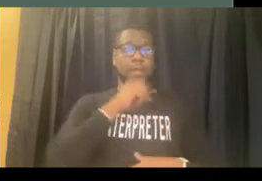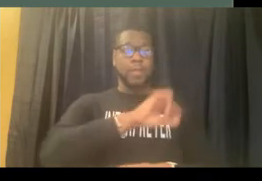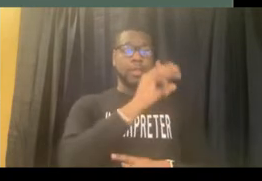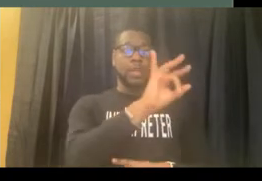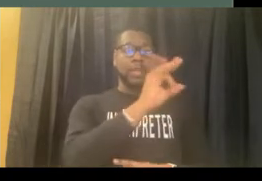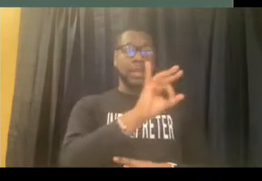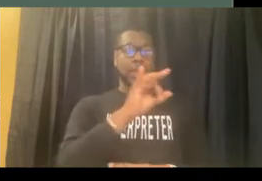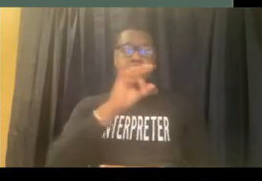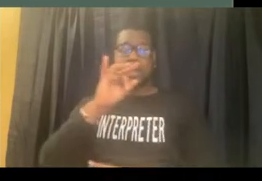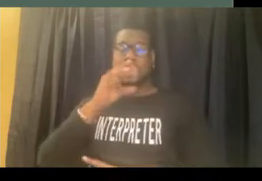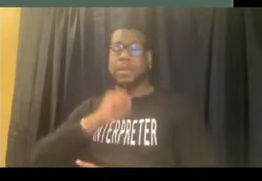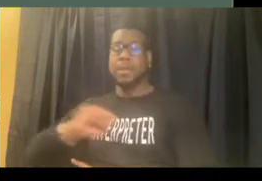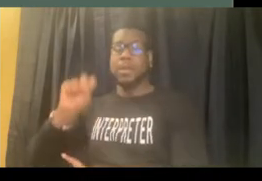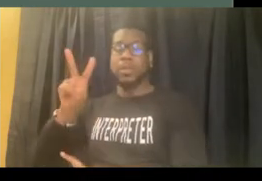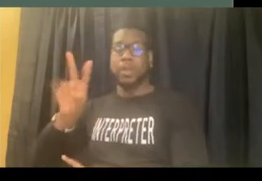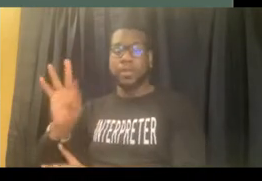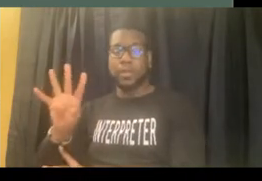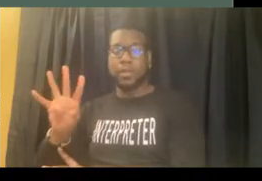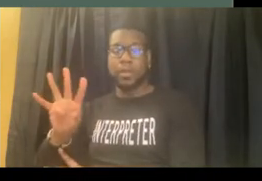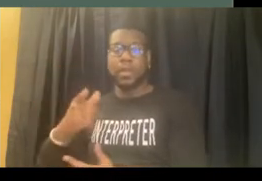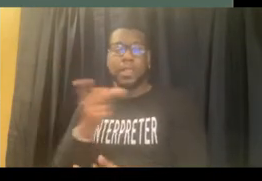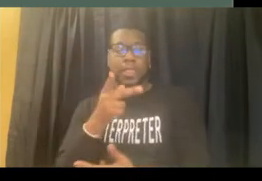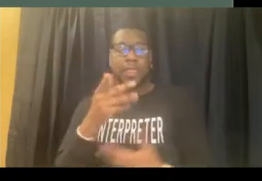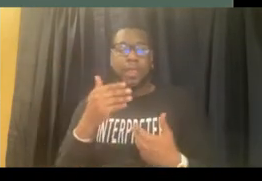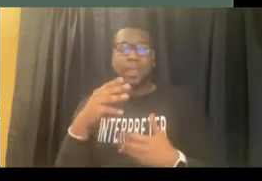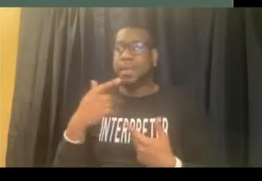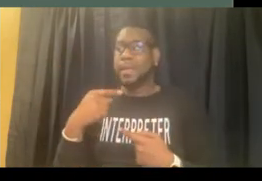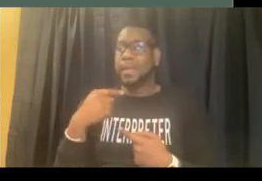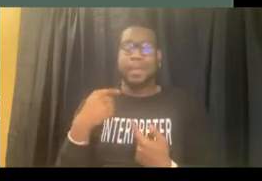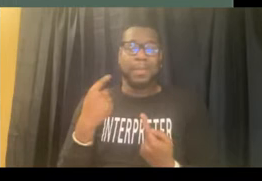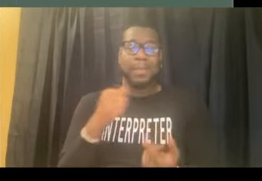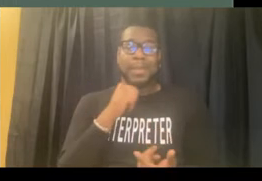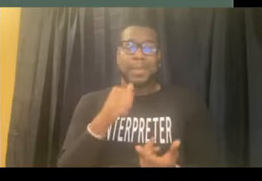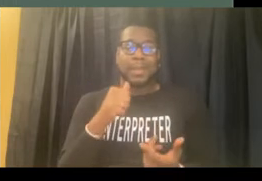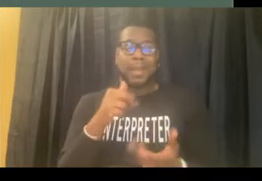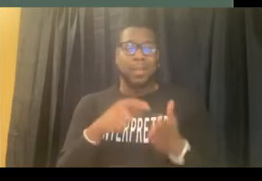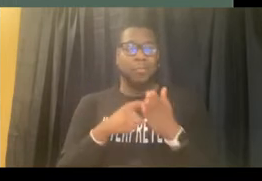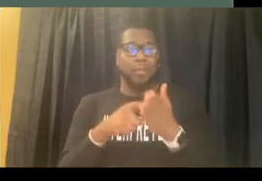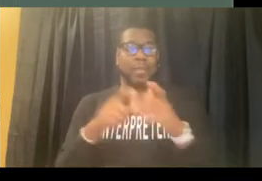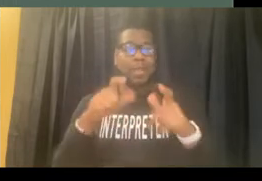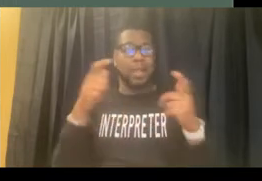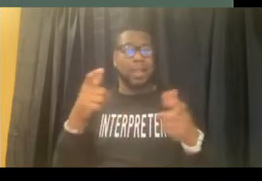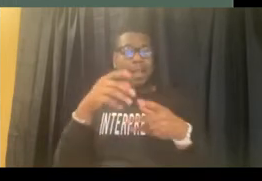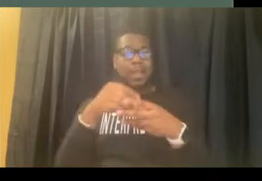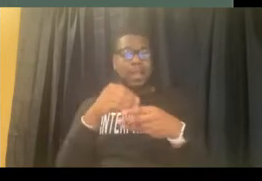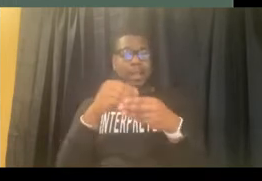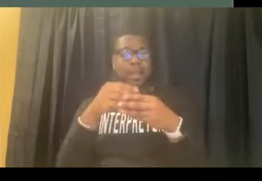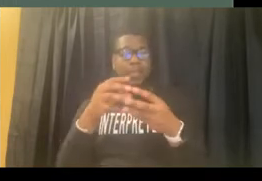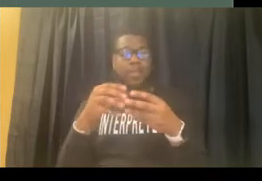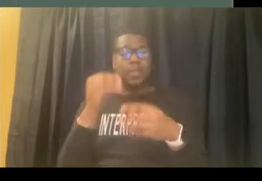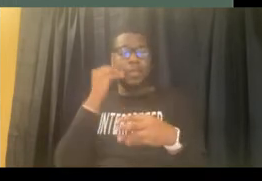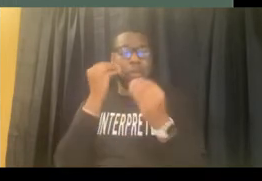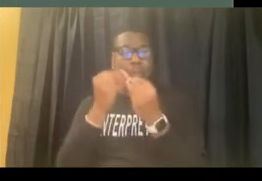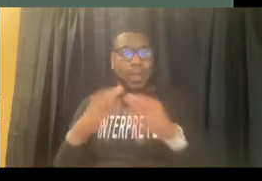and sexual gender minority youth, they have been overrepresented in the homeless youth population. And for the